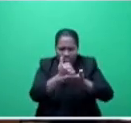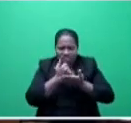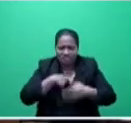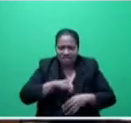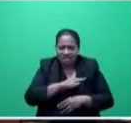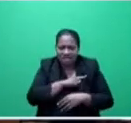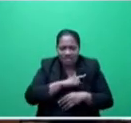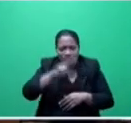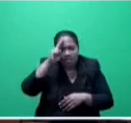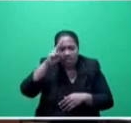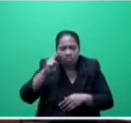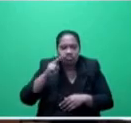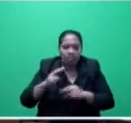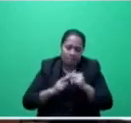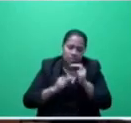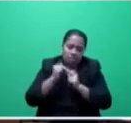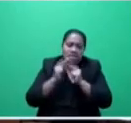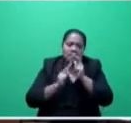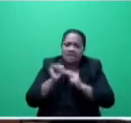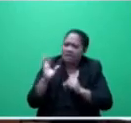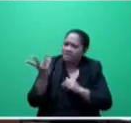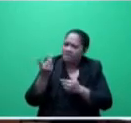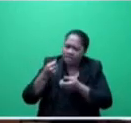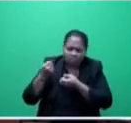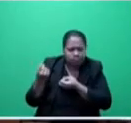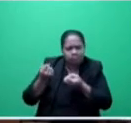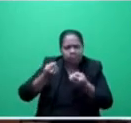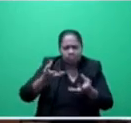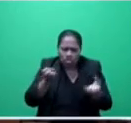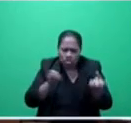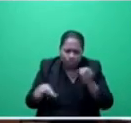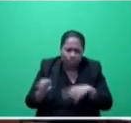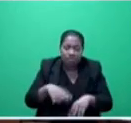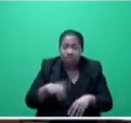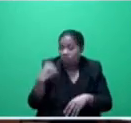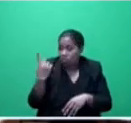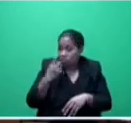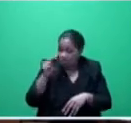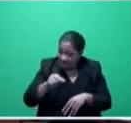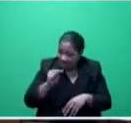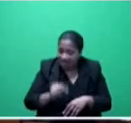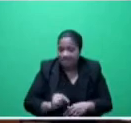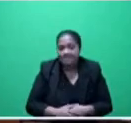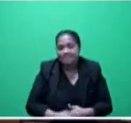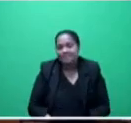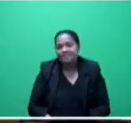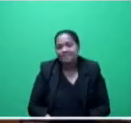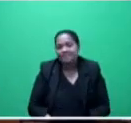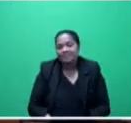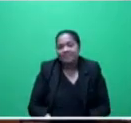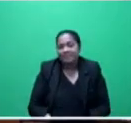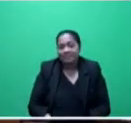have generously contributed to those in need and deserve our heartfelt thanks and appreciation. Mr.